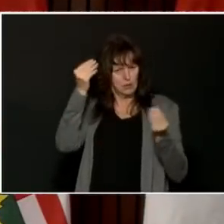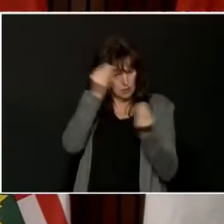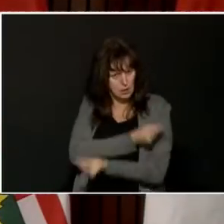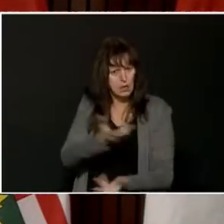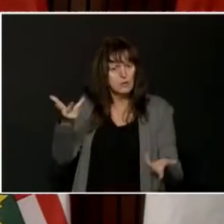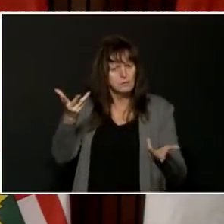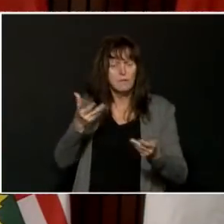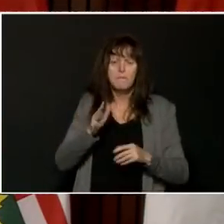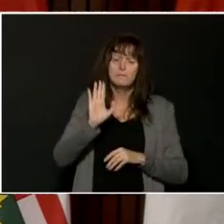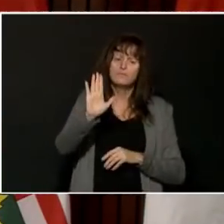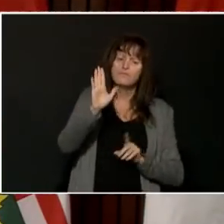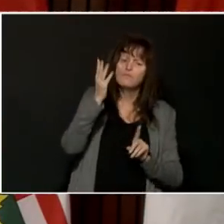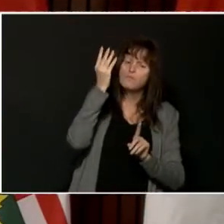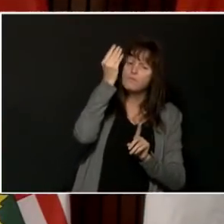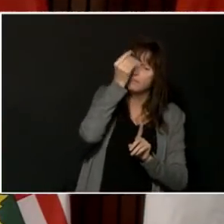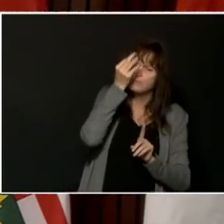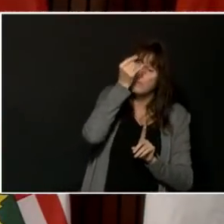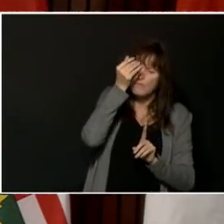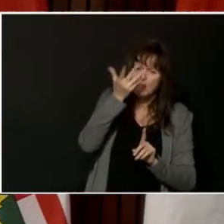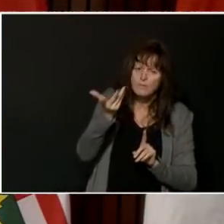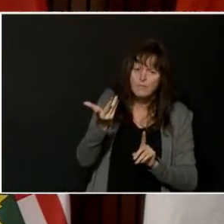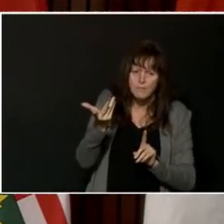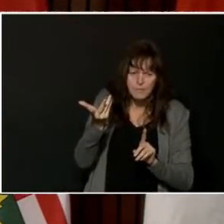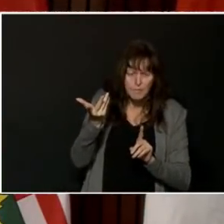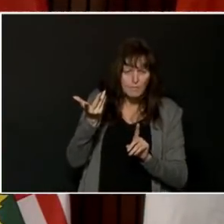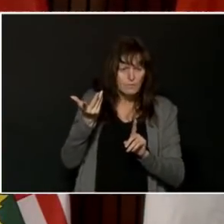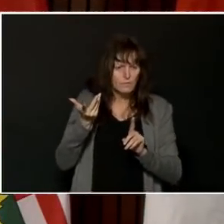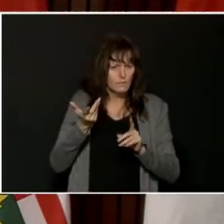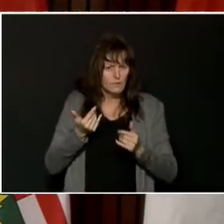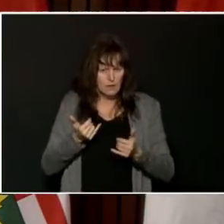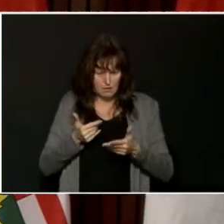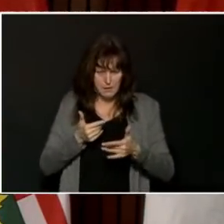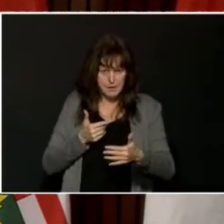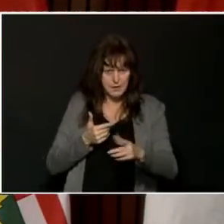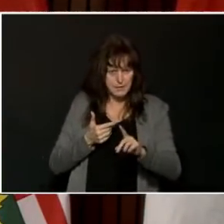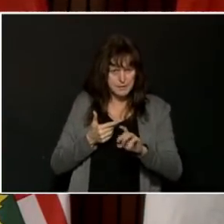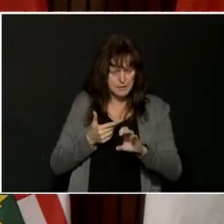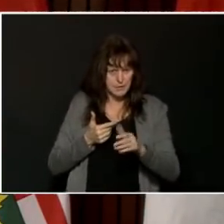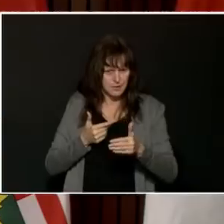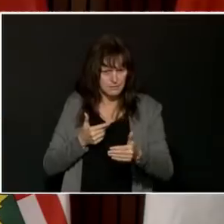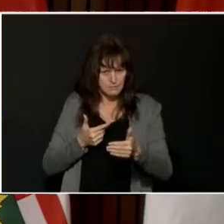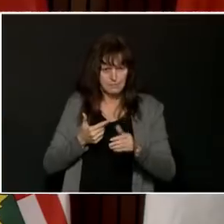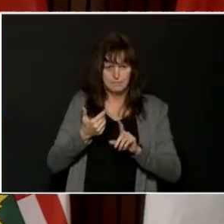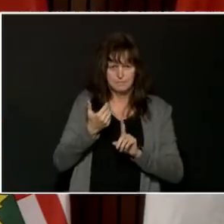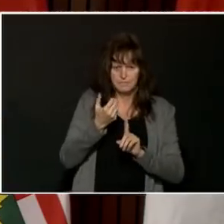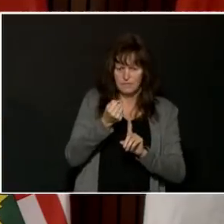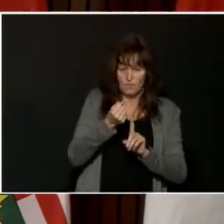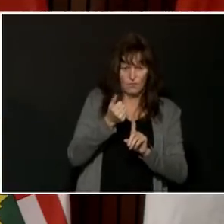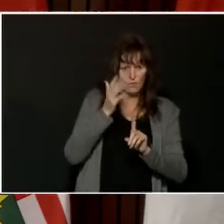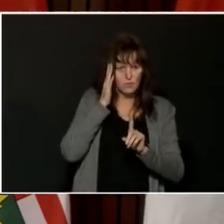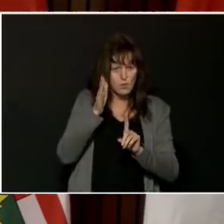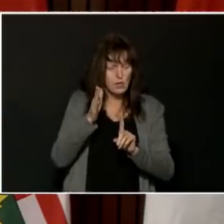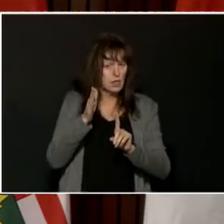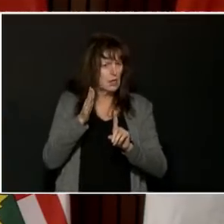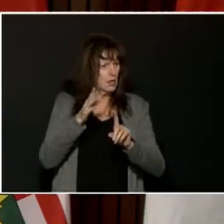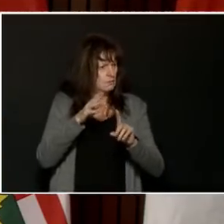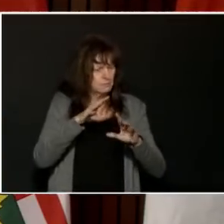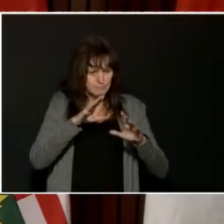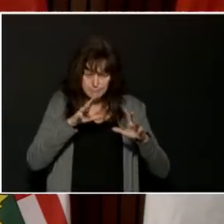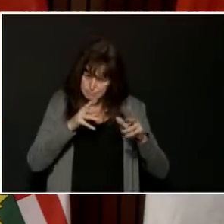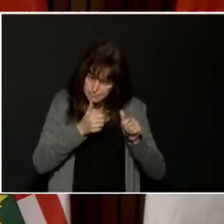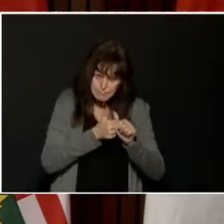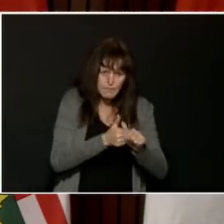effect on 12/01 on Saturday, in your view, the measures that were announced yesterday, will they